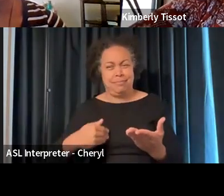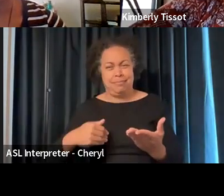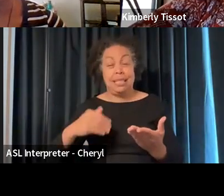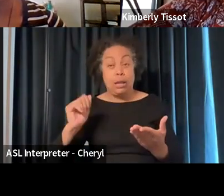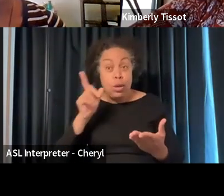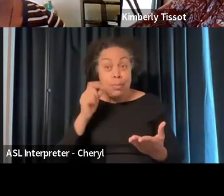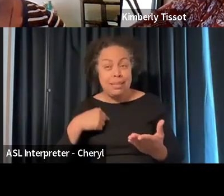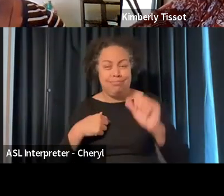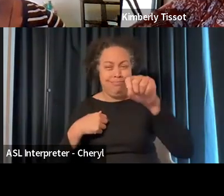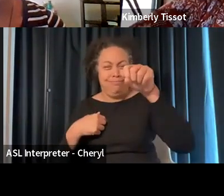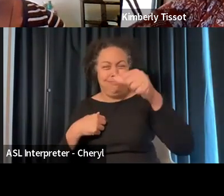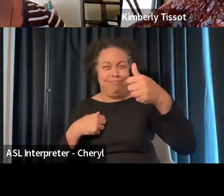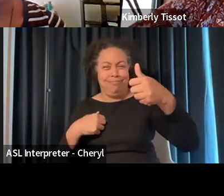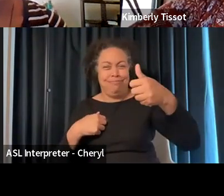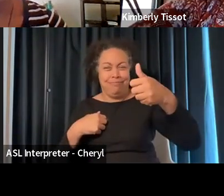me?